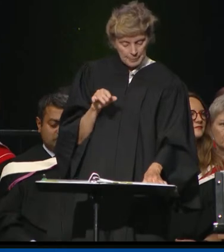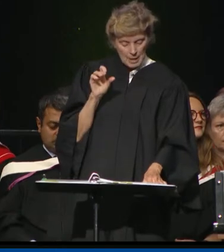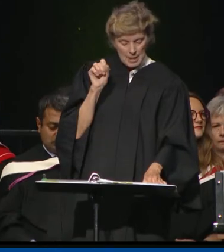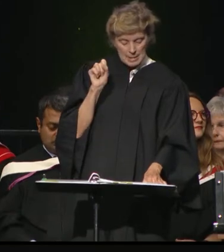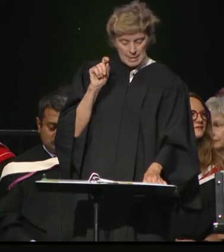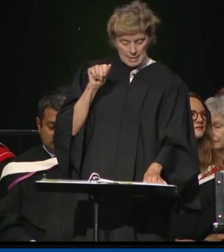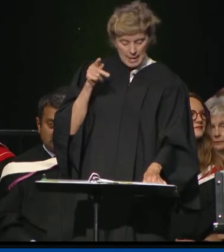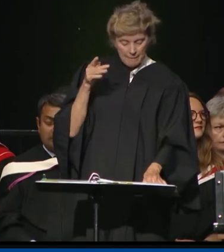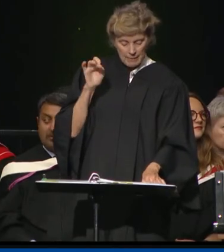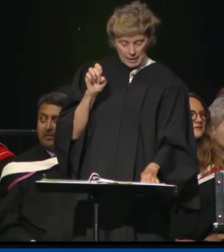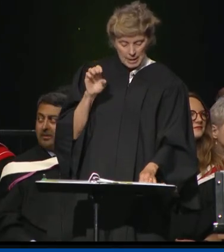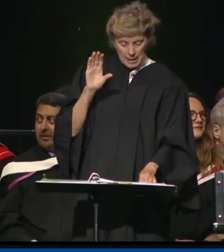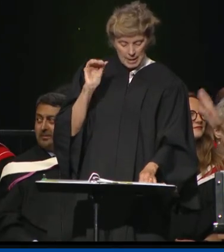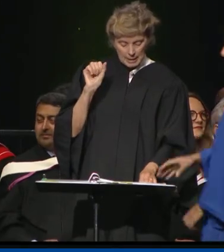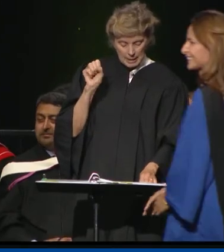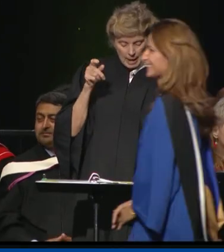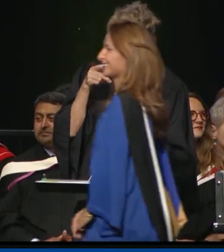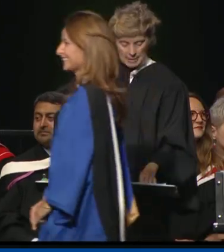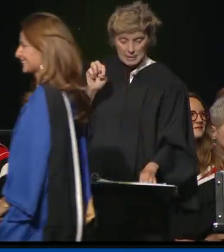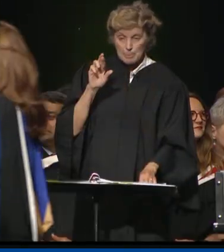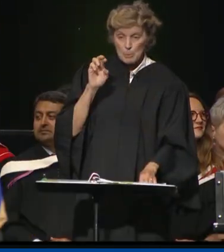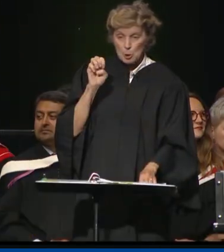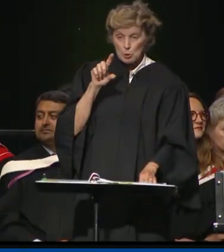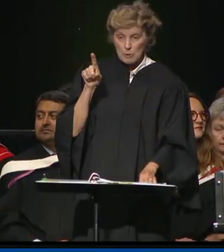Stephanie Kaspers.